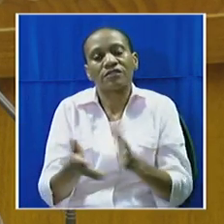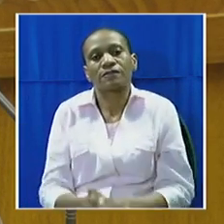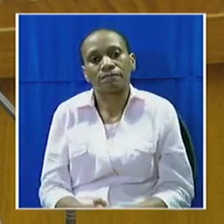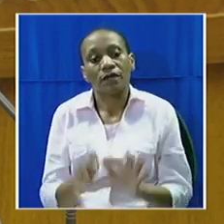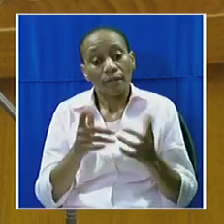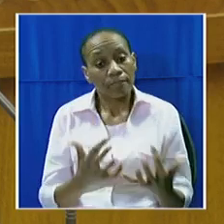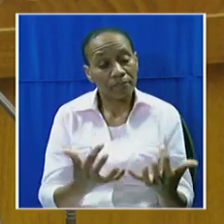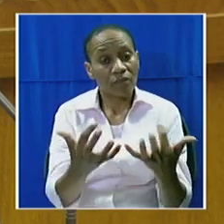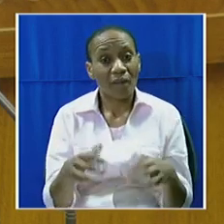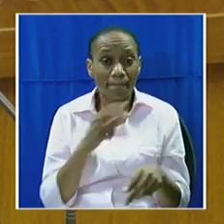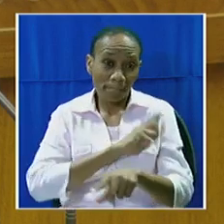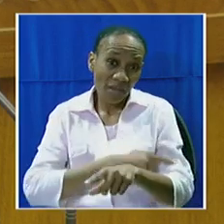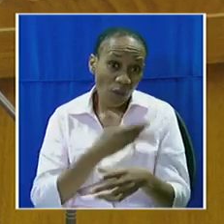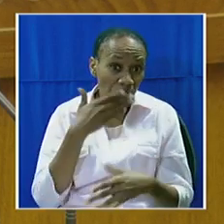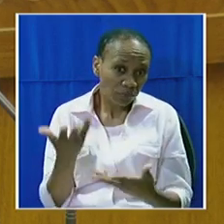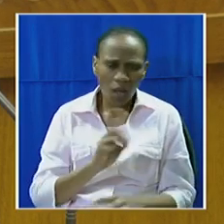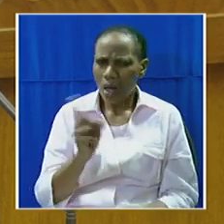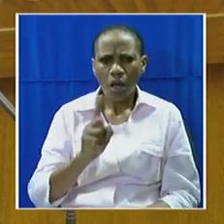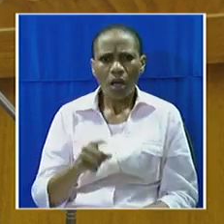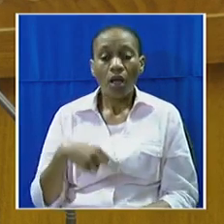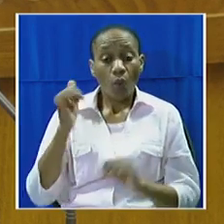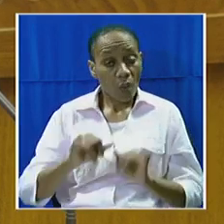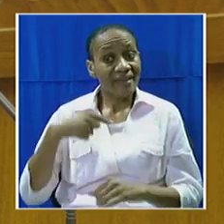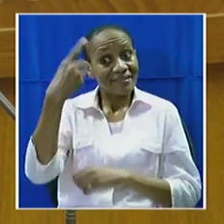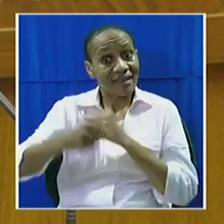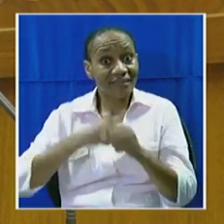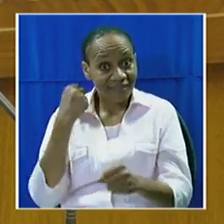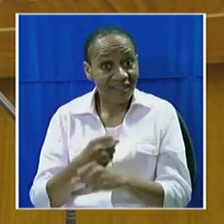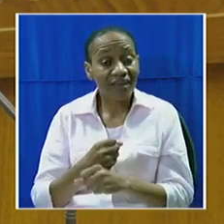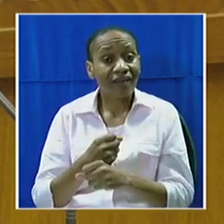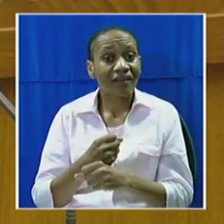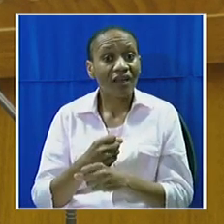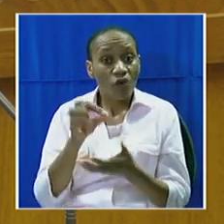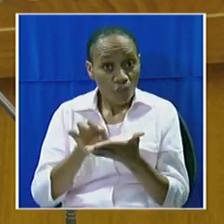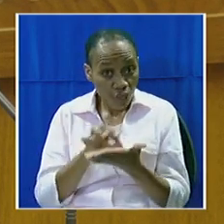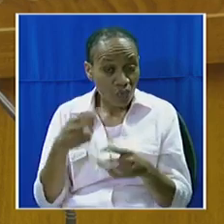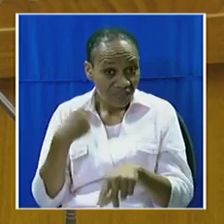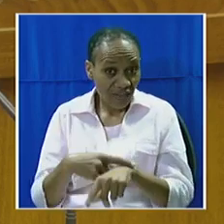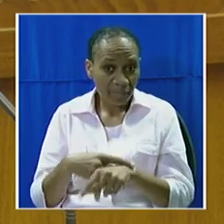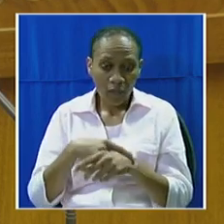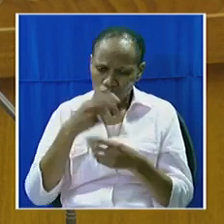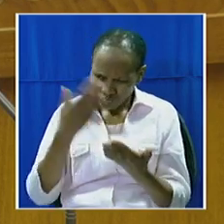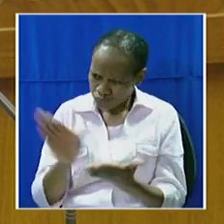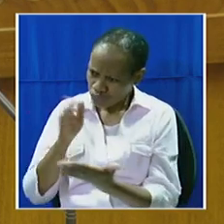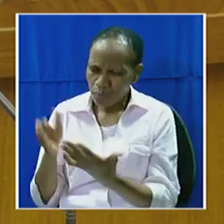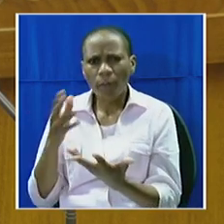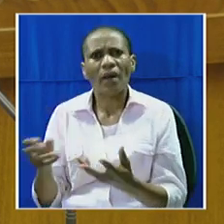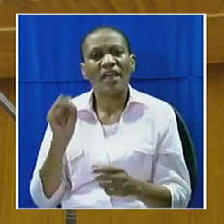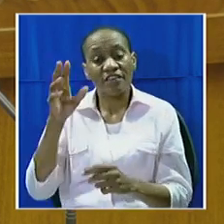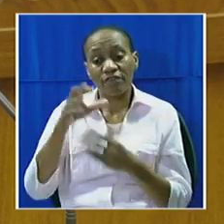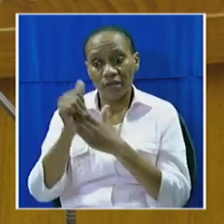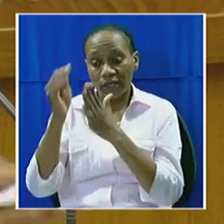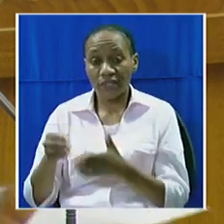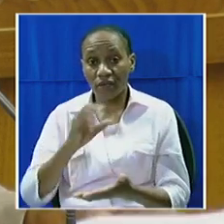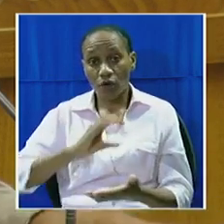powerless bystanders. They must use next year's vote to red card councillors, mayors, and parties lacking the honesty and integrity